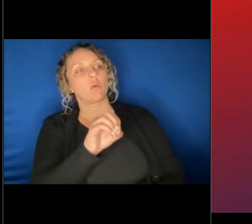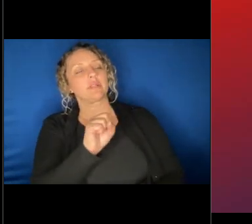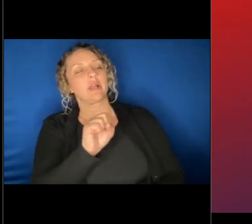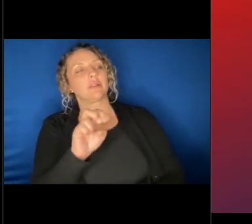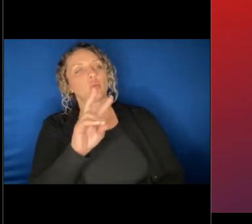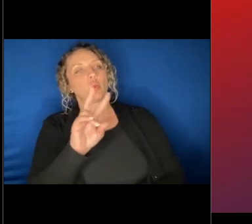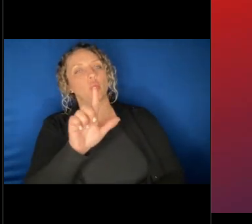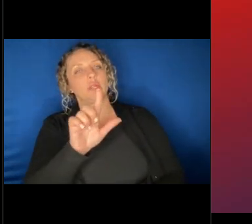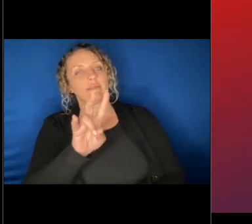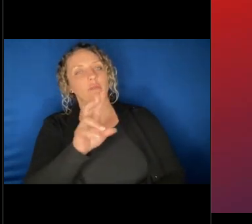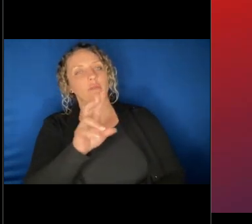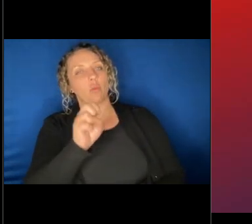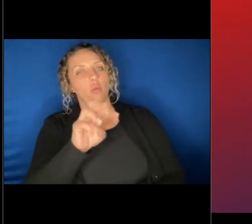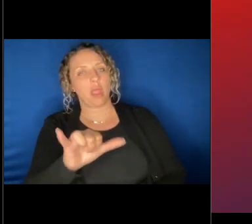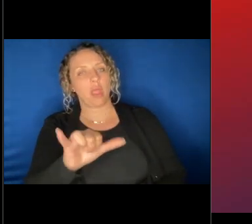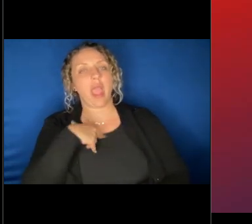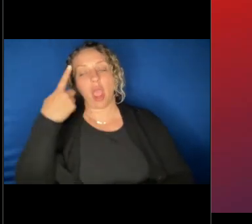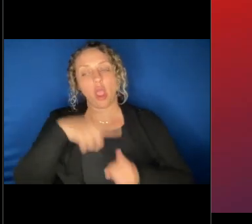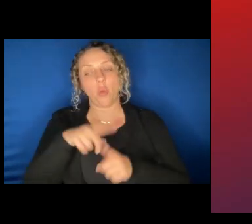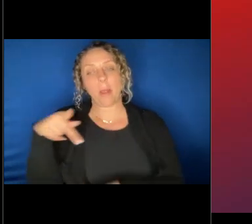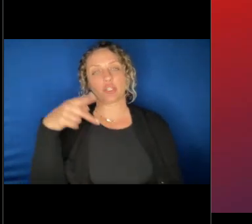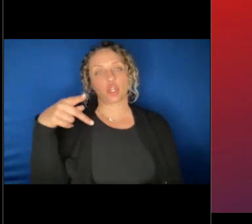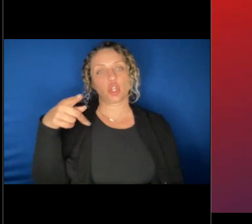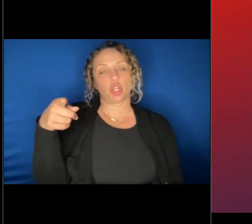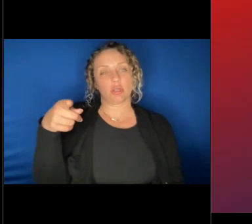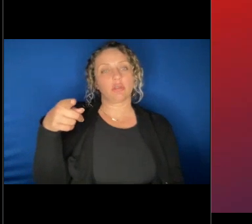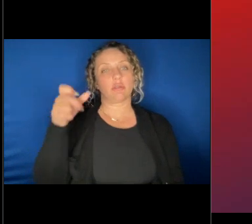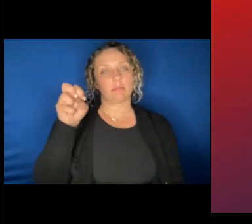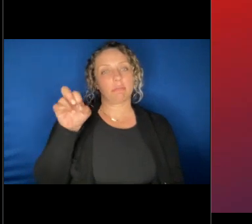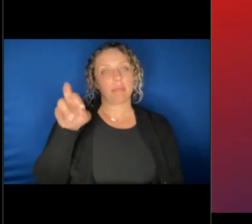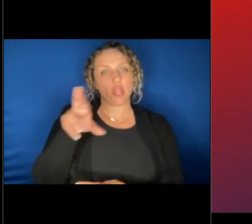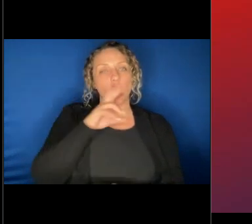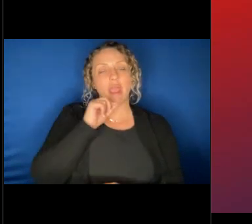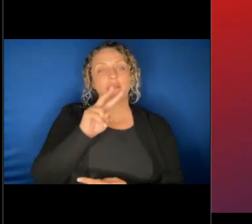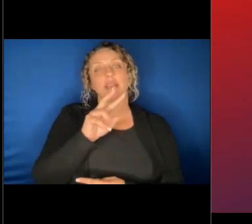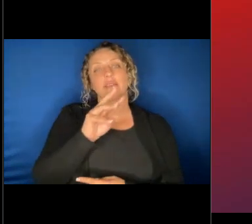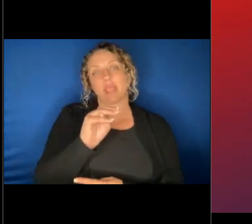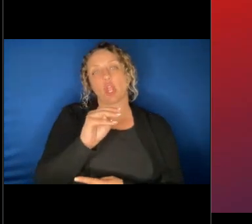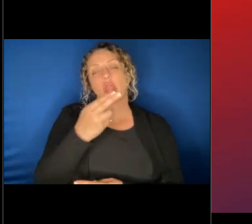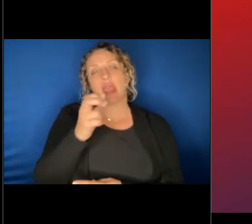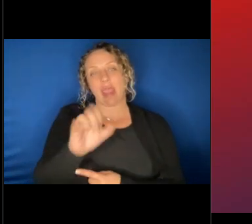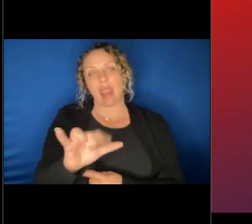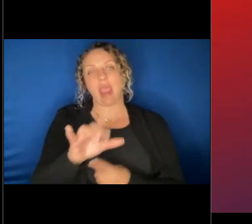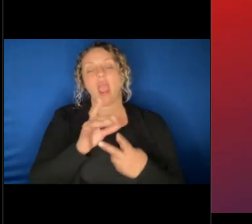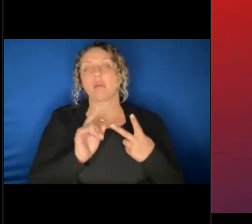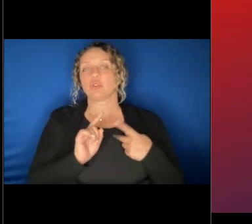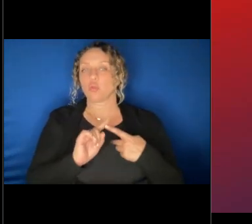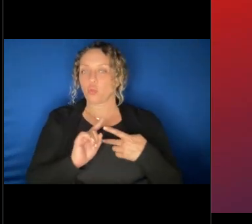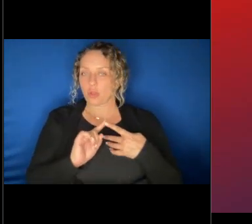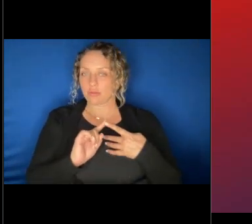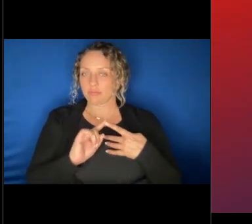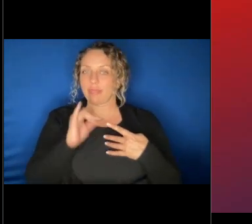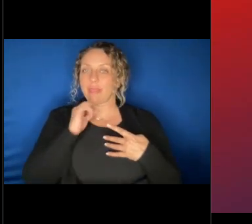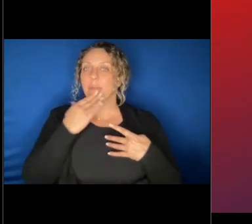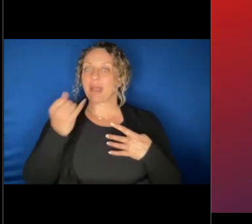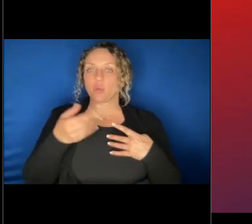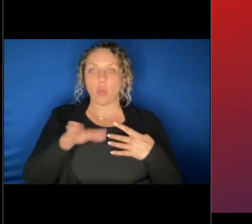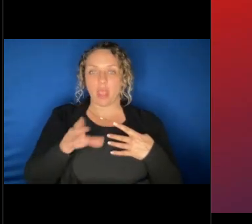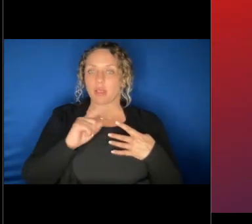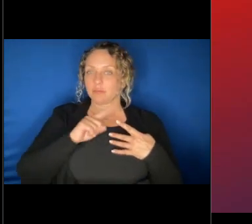Way. I agree with Mayor Pensurga and Vice Mayor Hay. Option 1 is definitely the best way to go. I think the rest